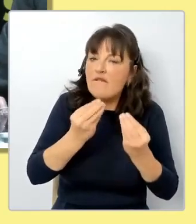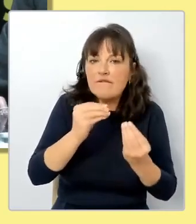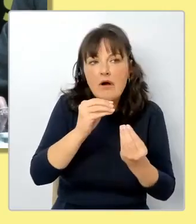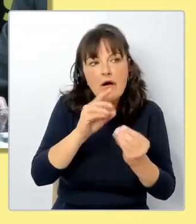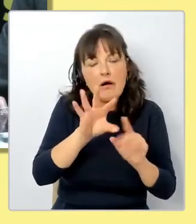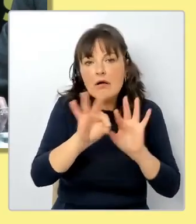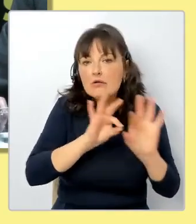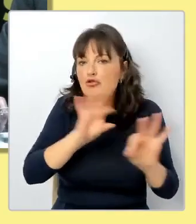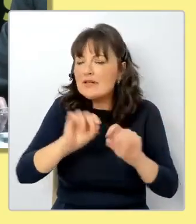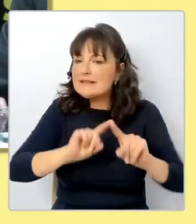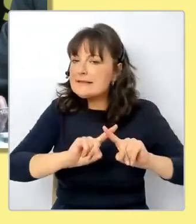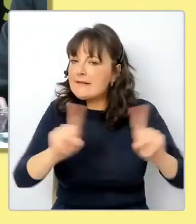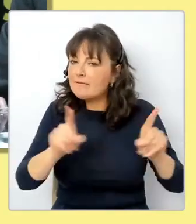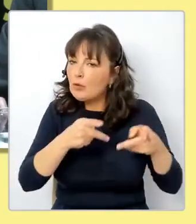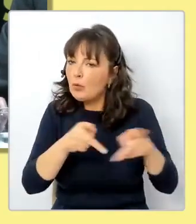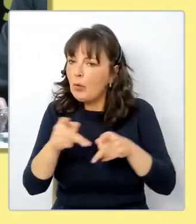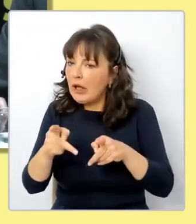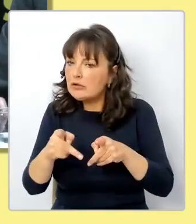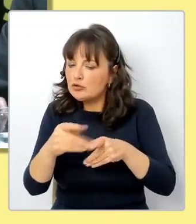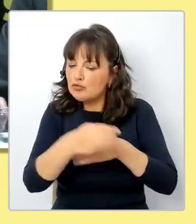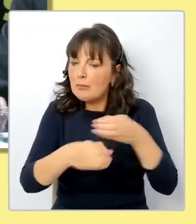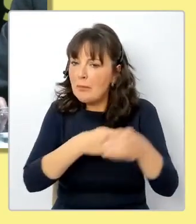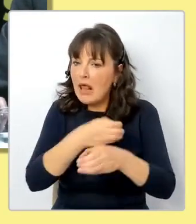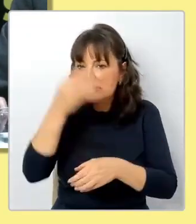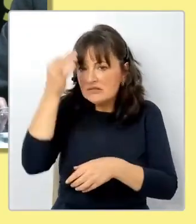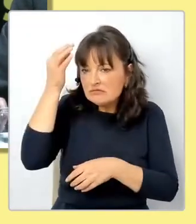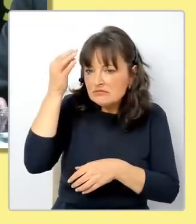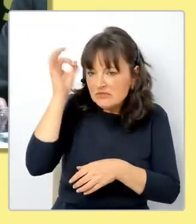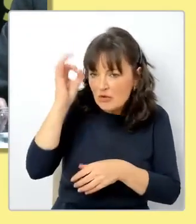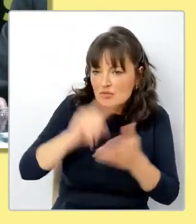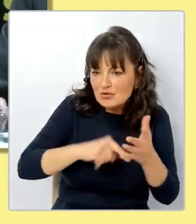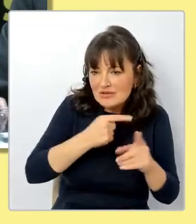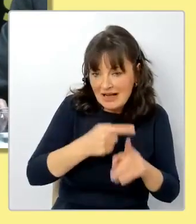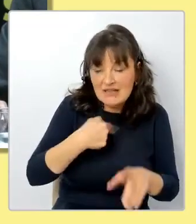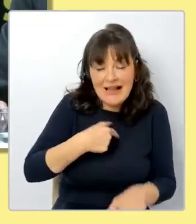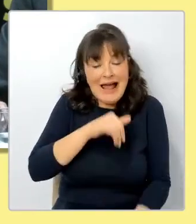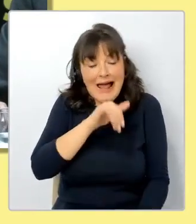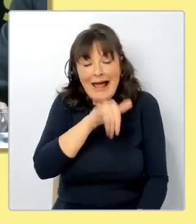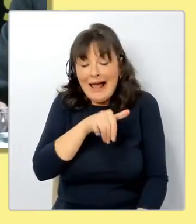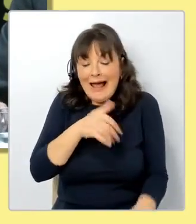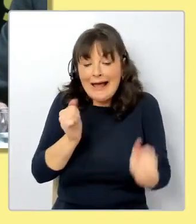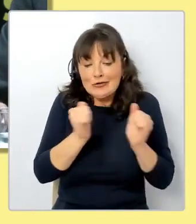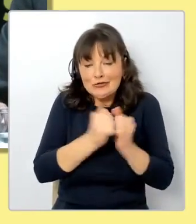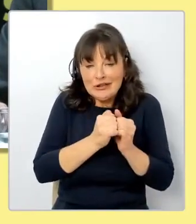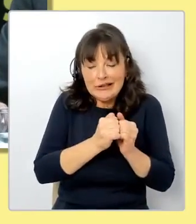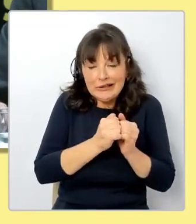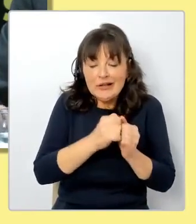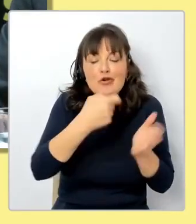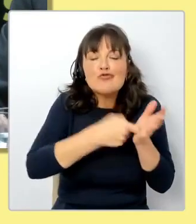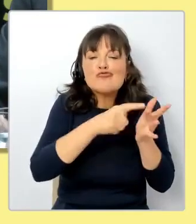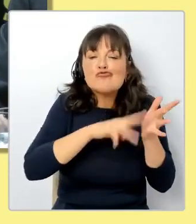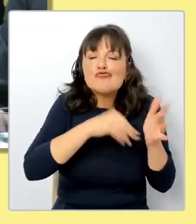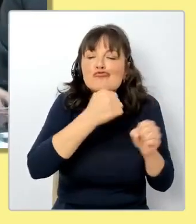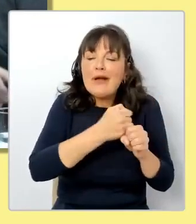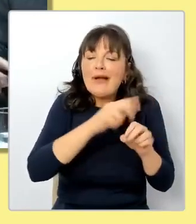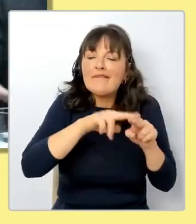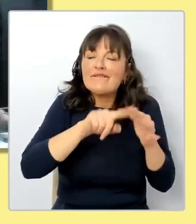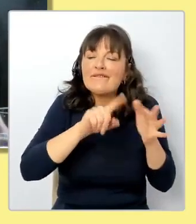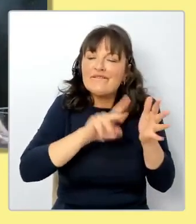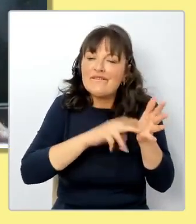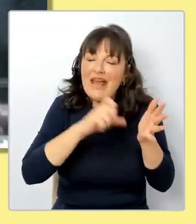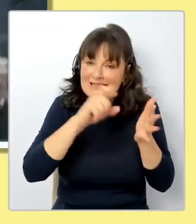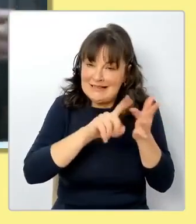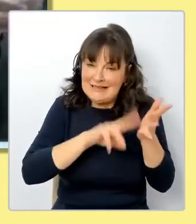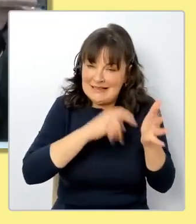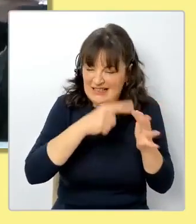that we should look again and perhaps review ring fencing, because I know that can be an issue. I think it makes councils sometimes feel that they don't have